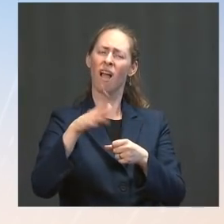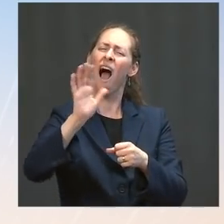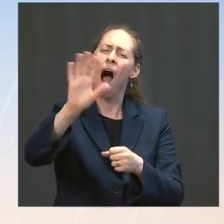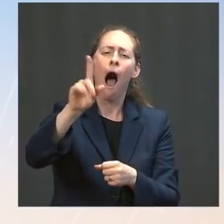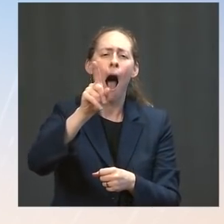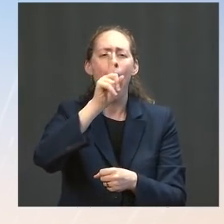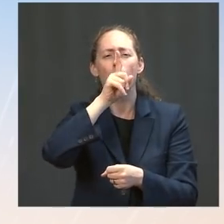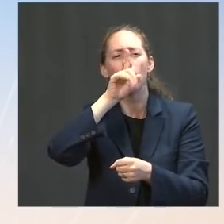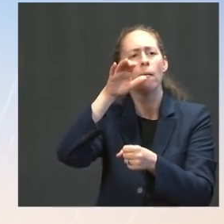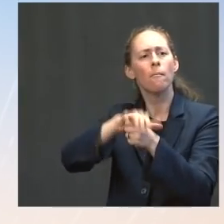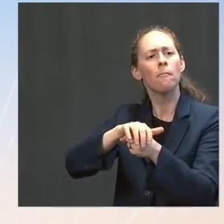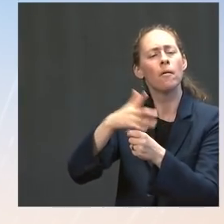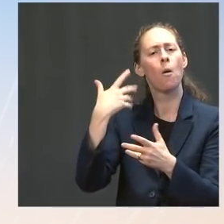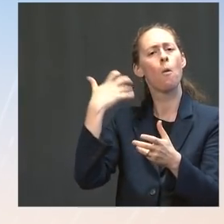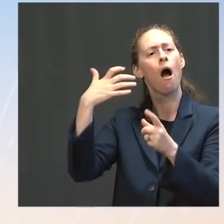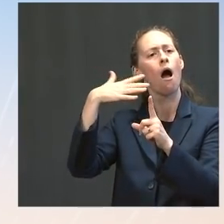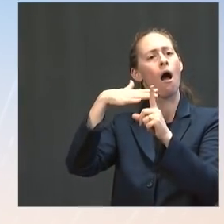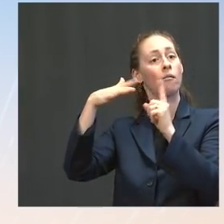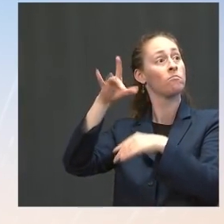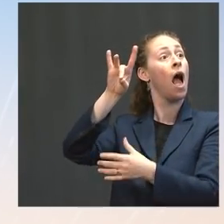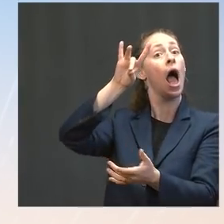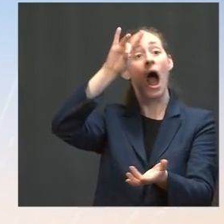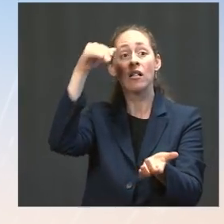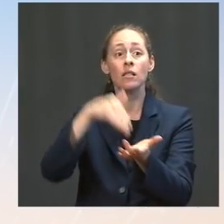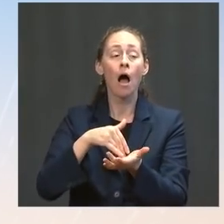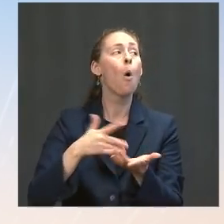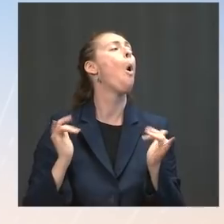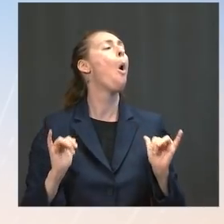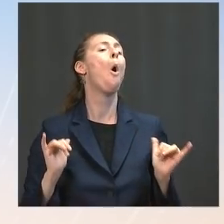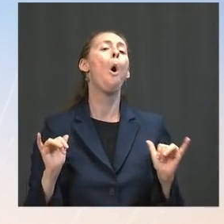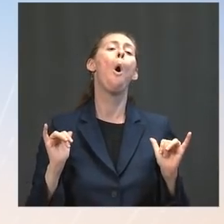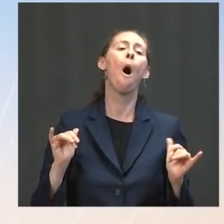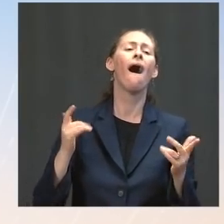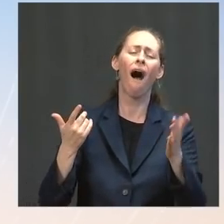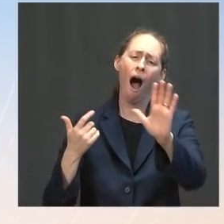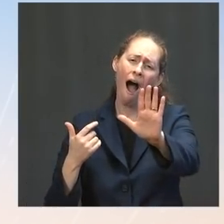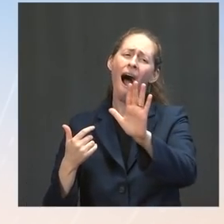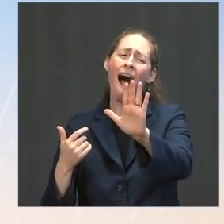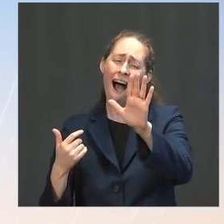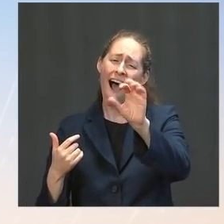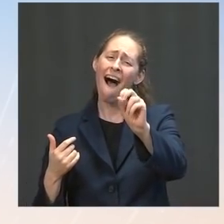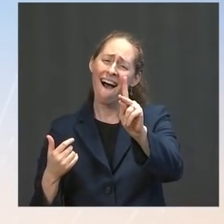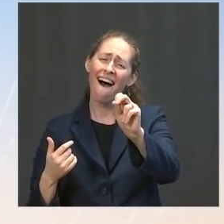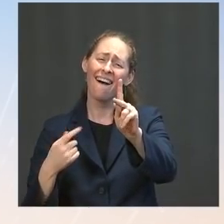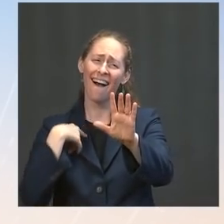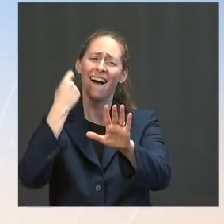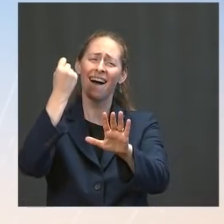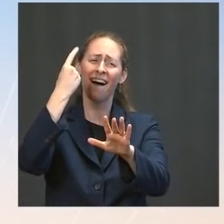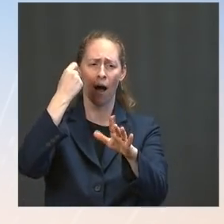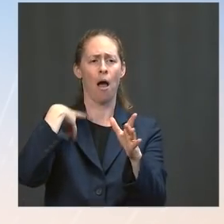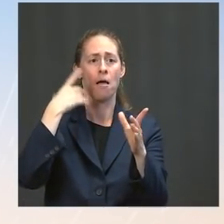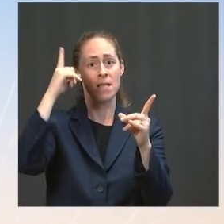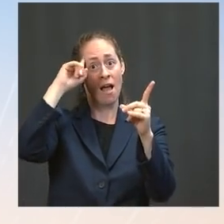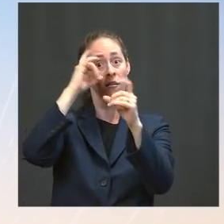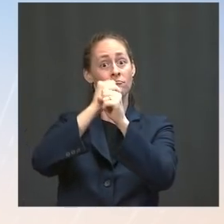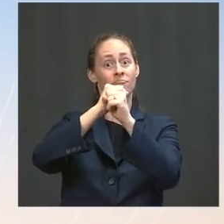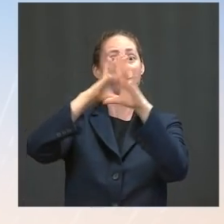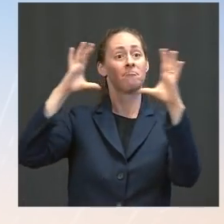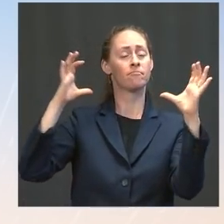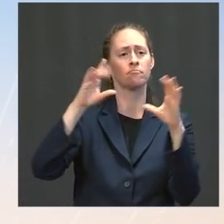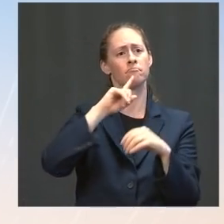1,000 who may not want to depart for a range of reasons, as we've also outlined. I would also note that a big factor on the president's mind,